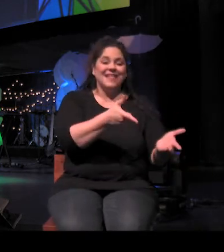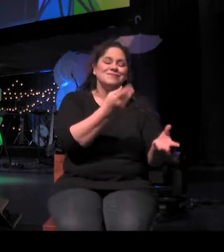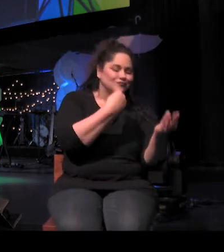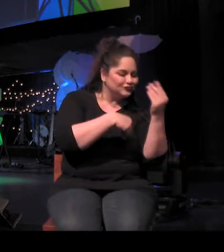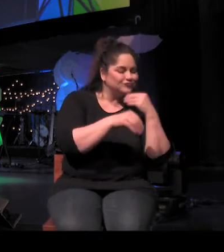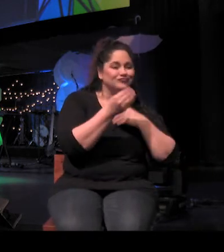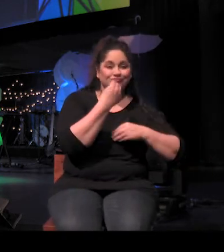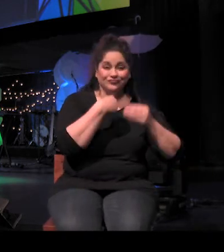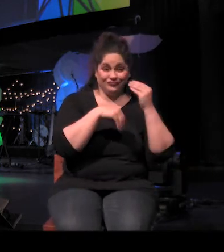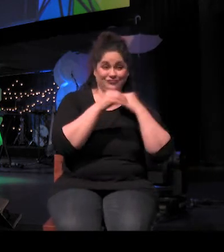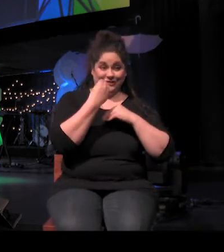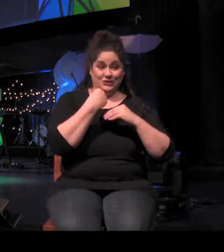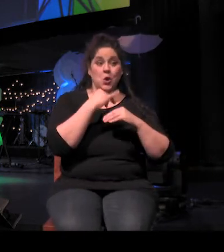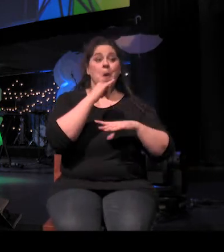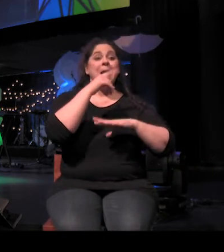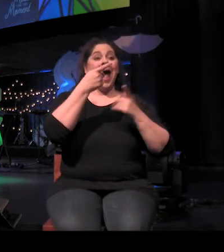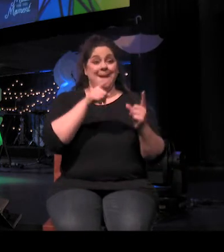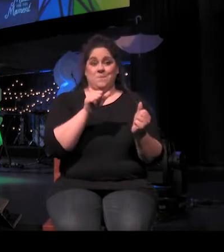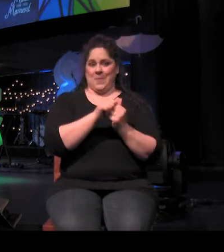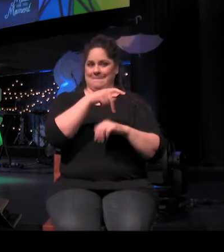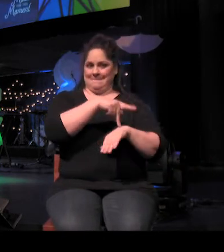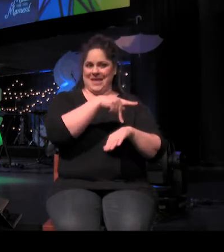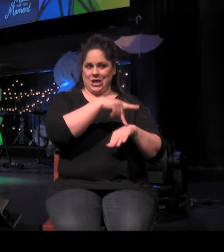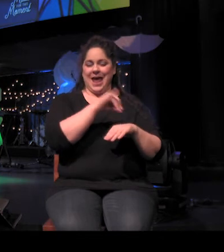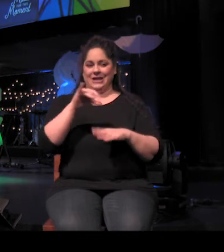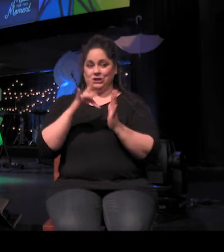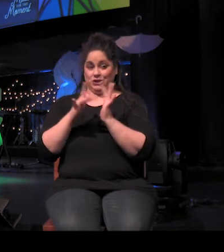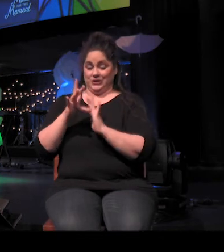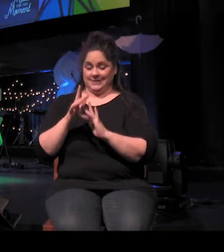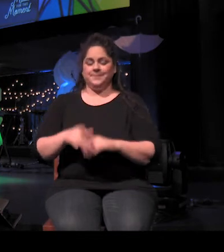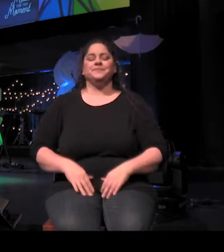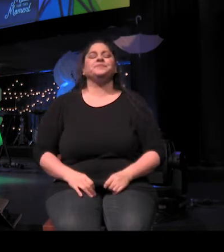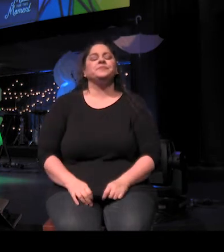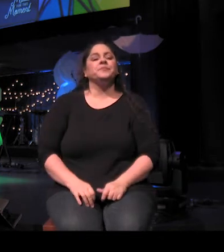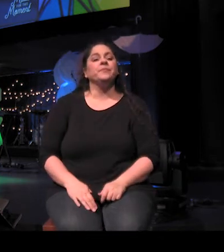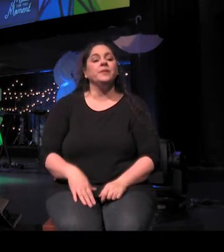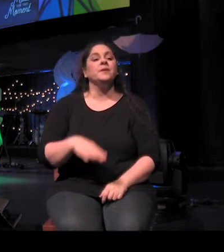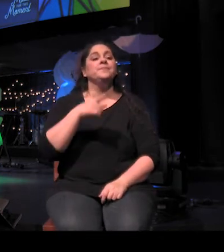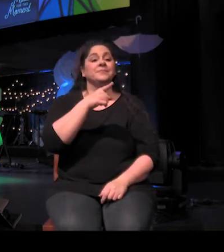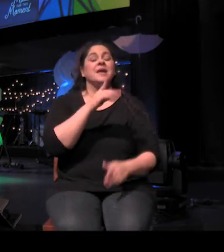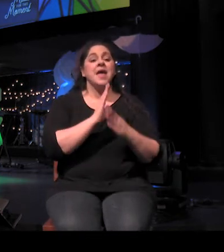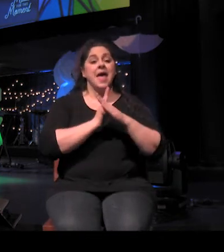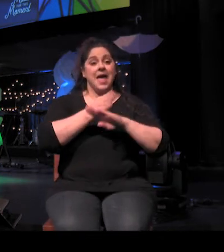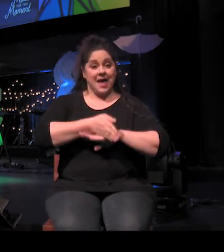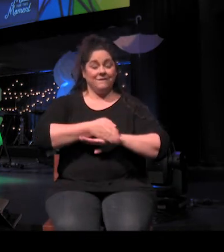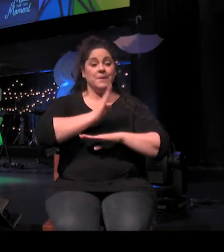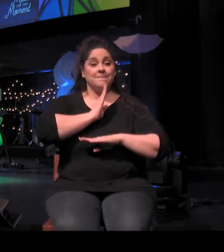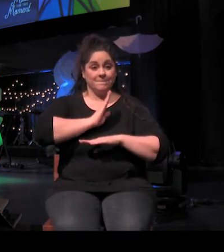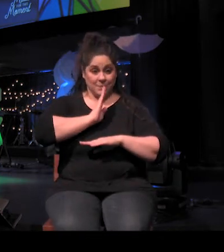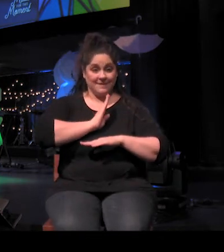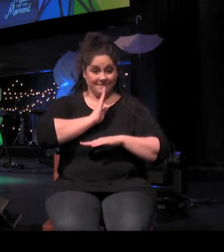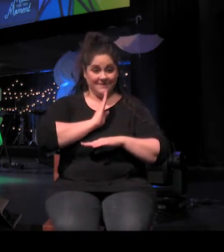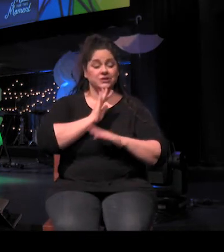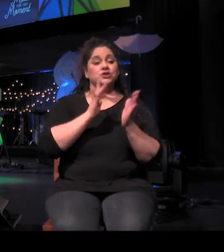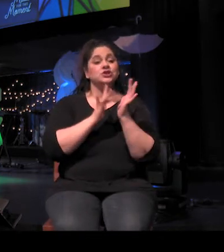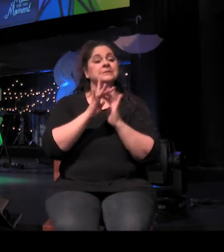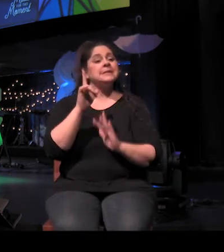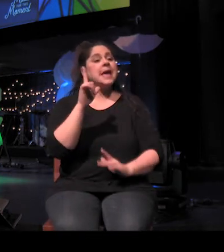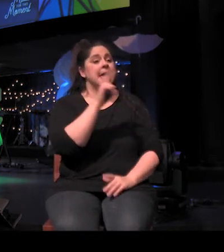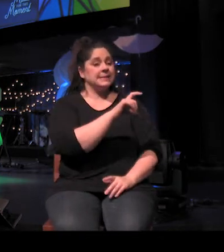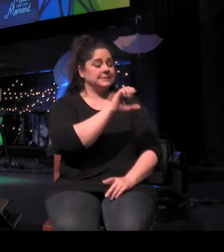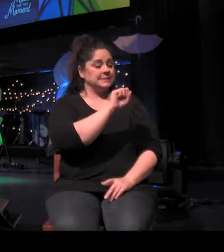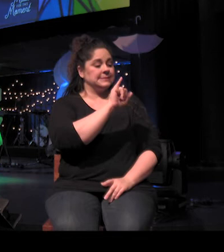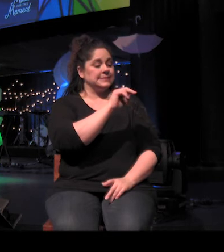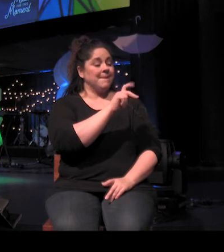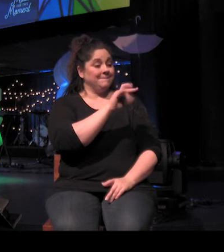this moment that Peter has with Jesus. John 21:15 says, "After breakfast, Jesus asked Simon Peter, 'Simon, son